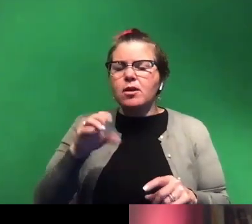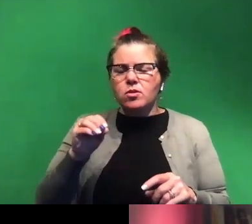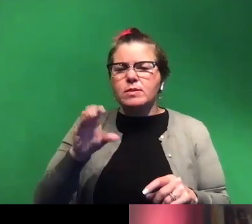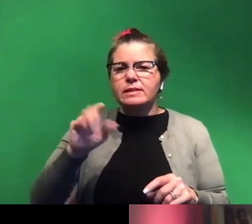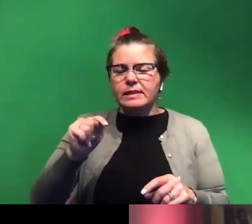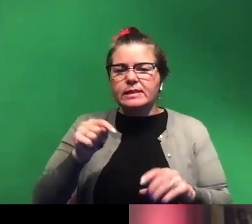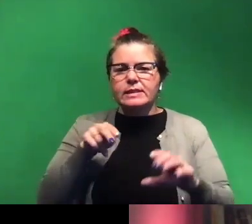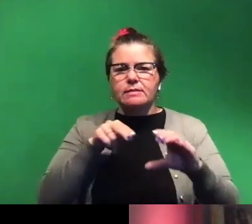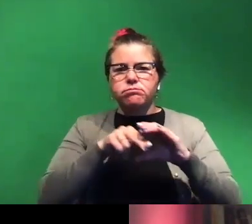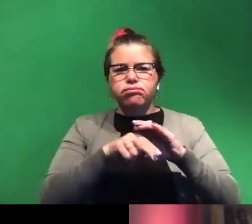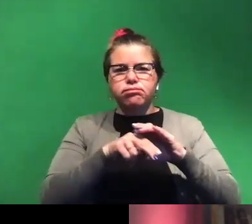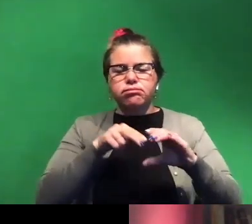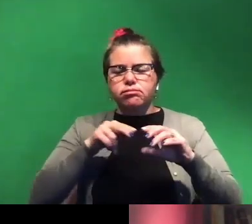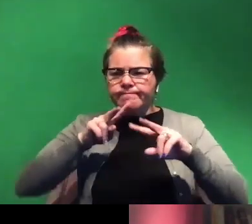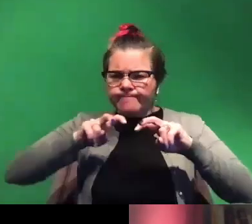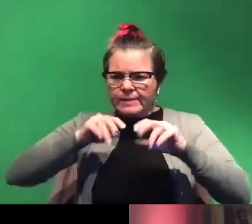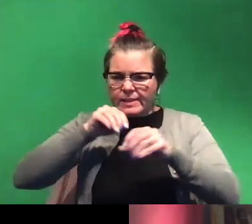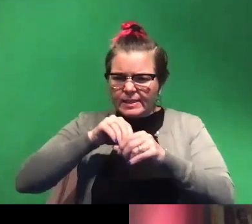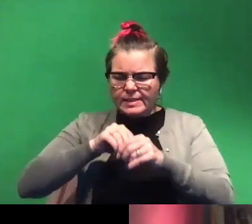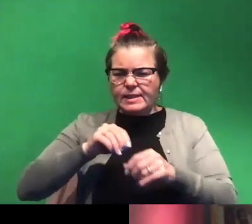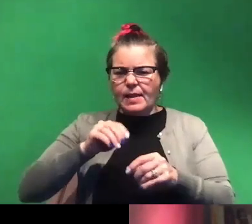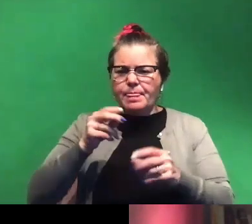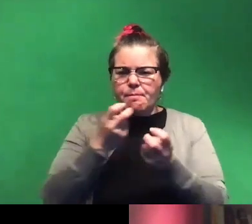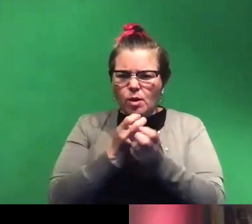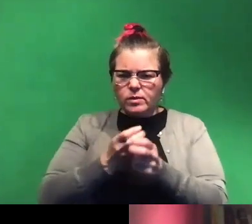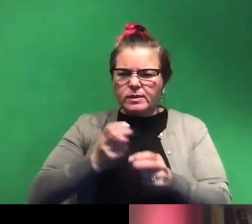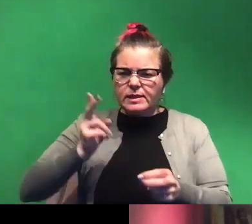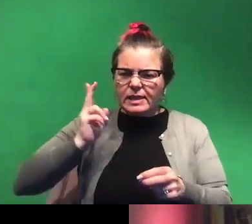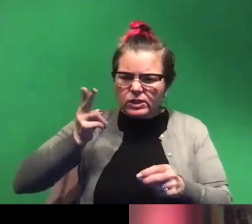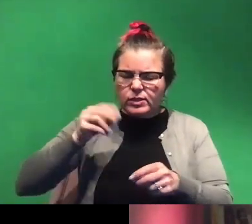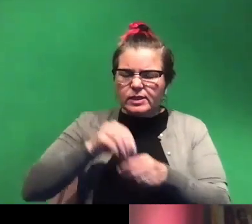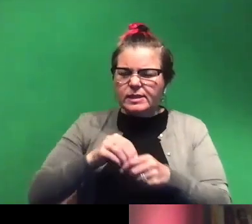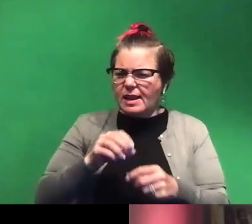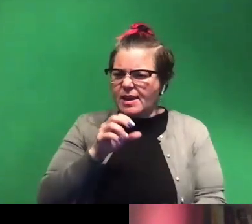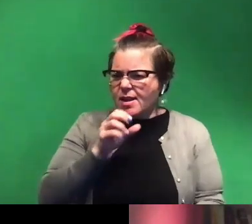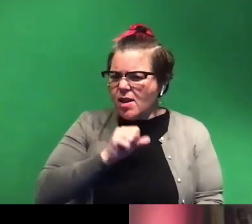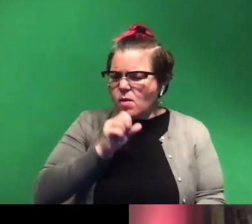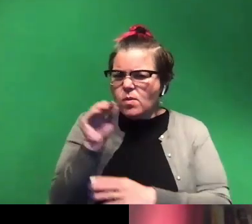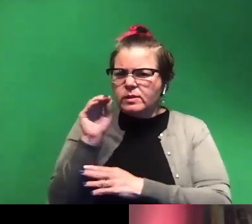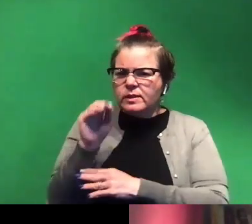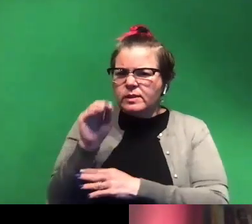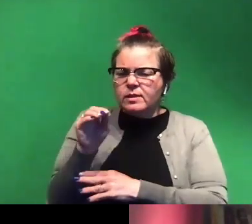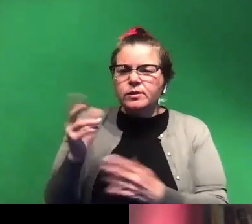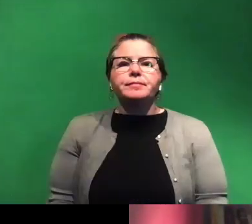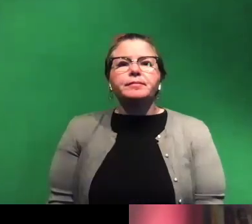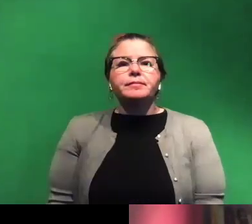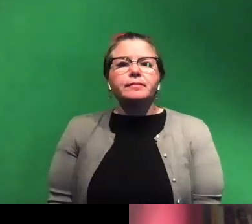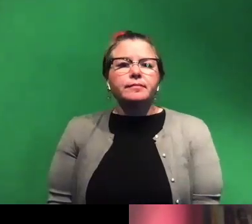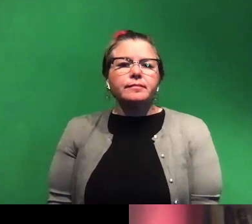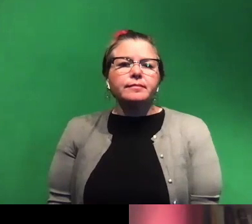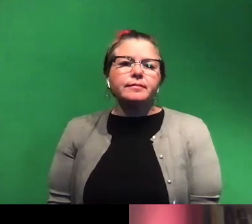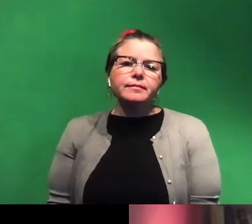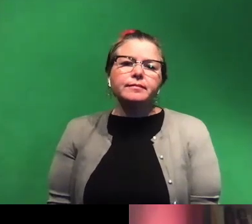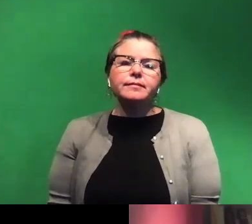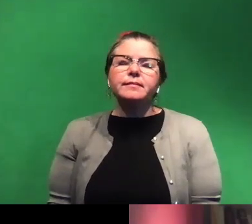inside the bones and look at the bone histology and come up with an idea of how old the dinosaurs are. A lot of the